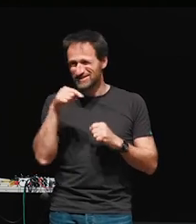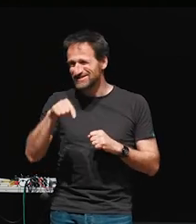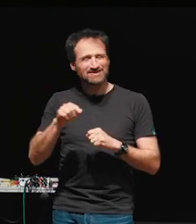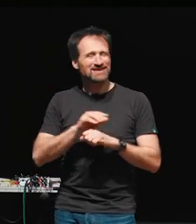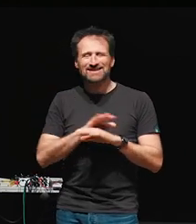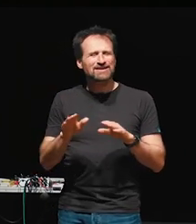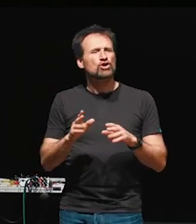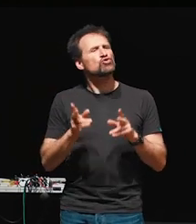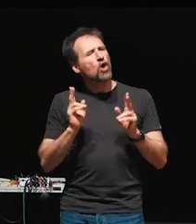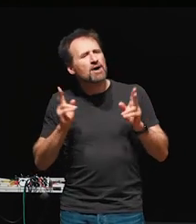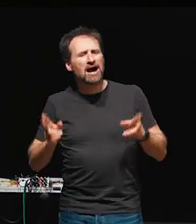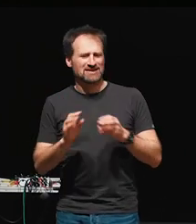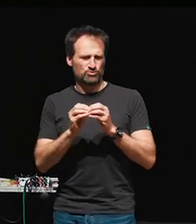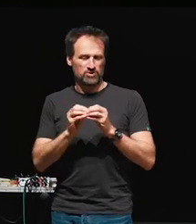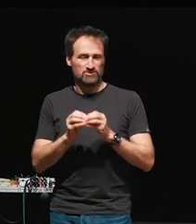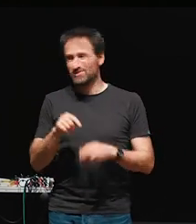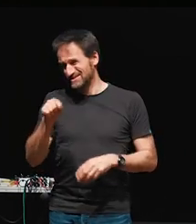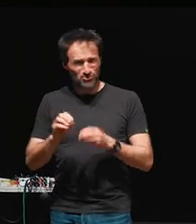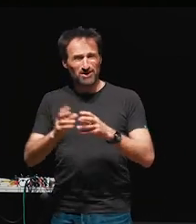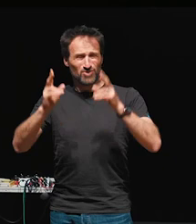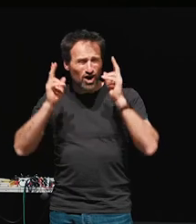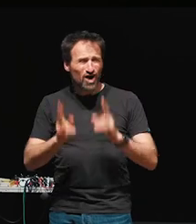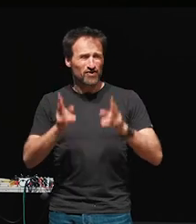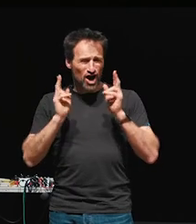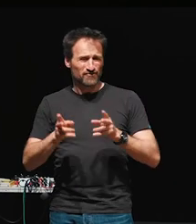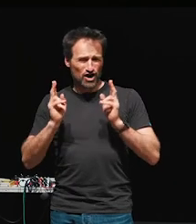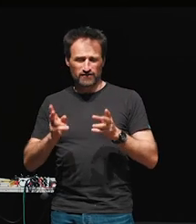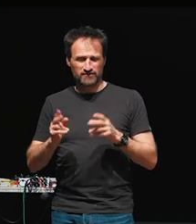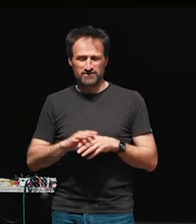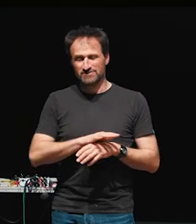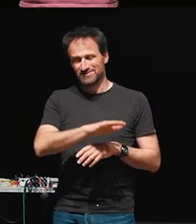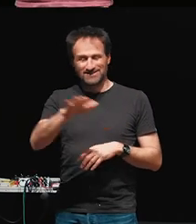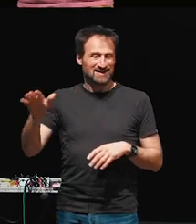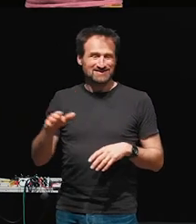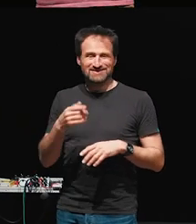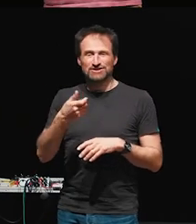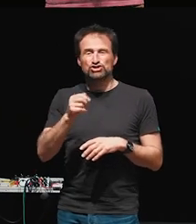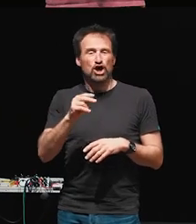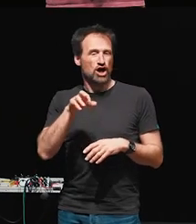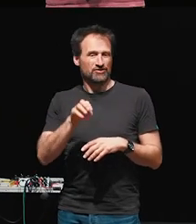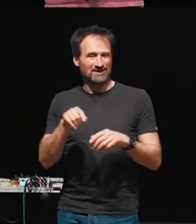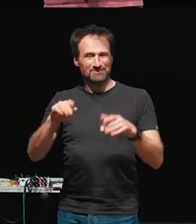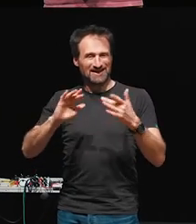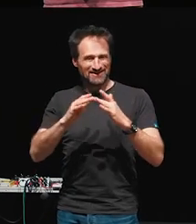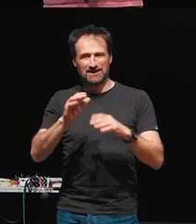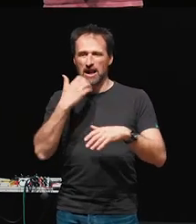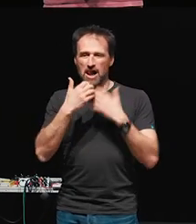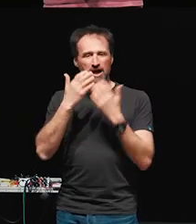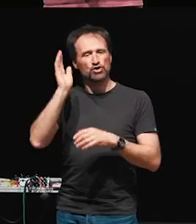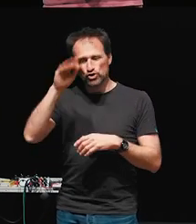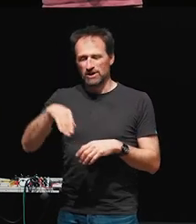But it's so prevalent that there's basically an entire subgenre of internet meme devoted to talking about slow websites.